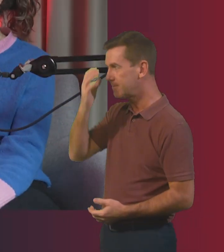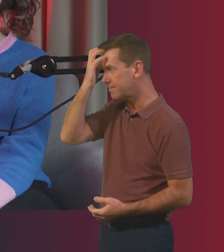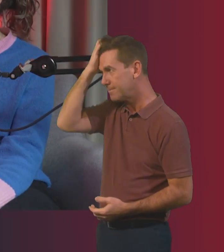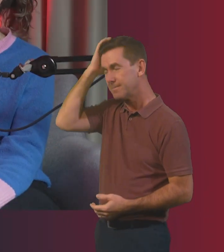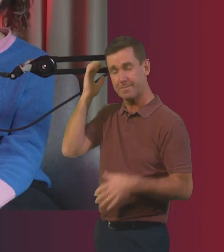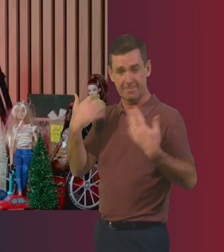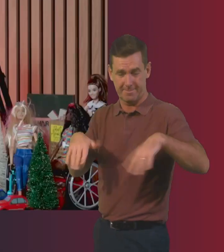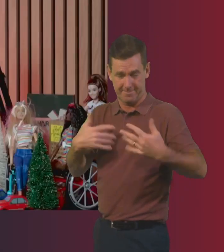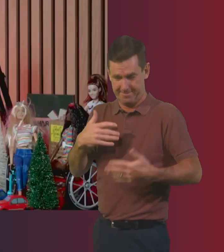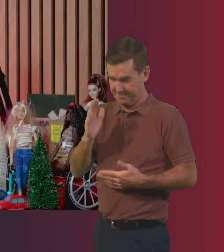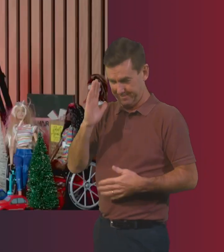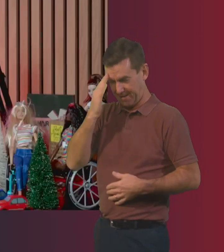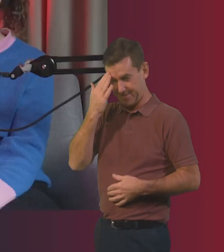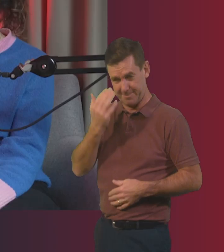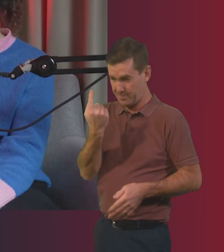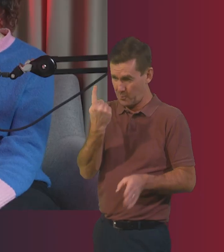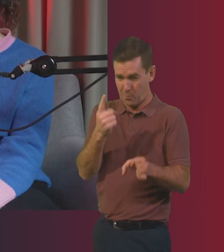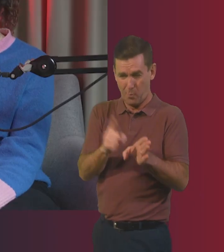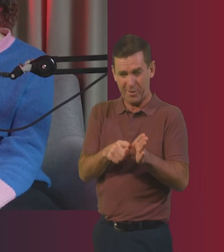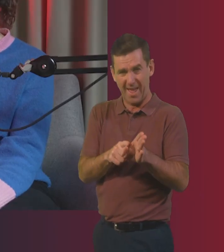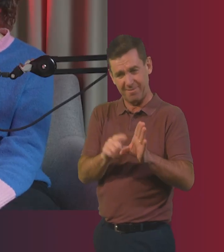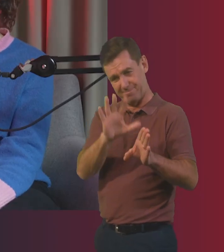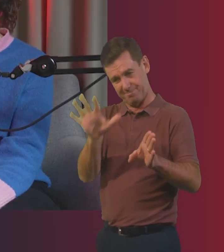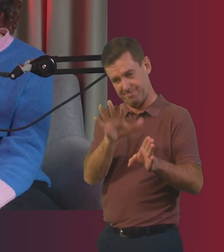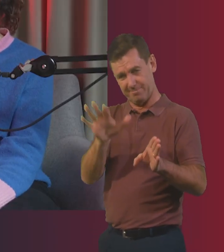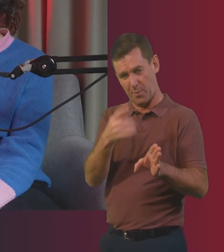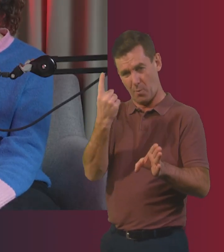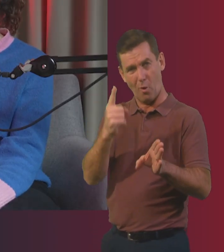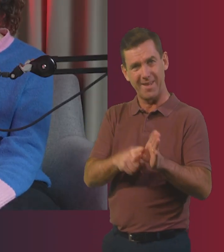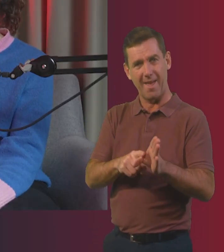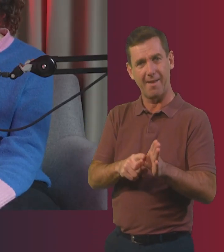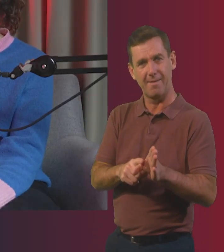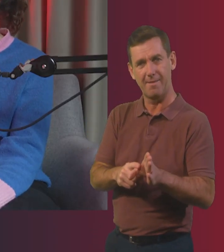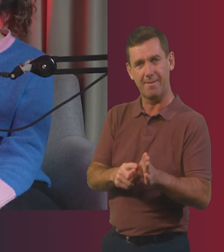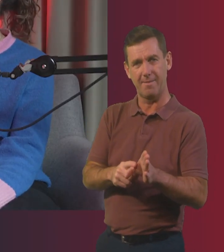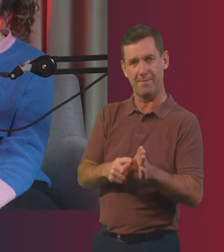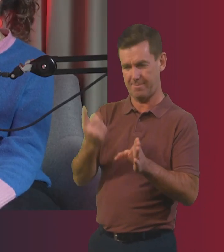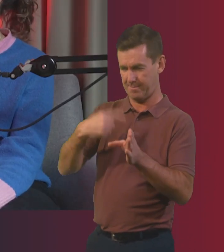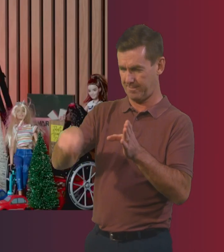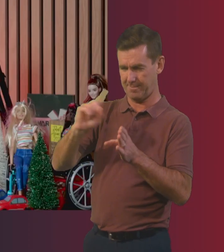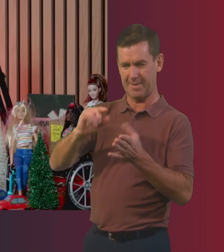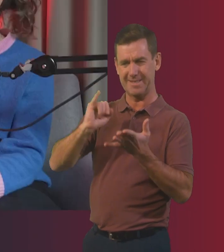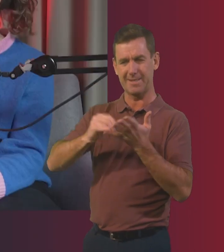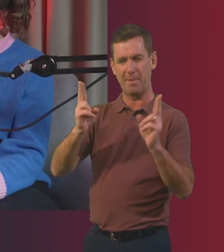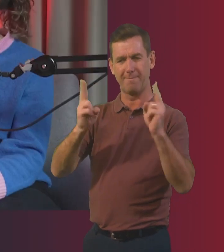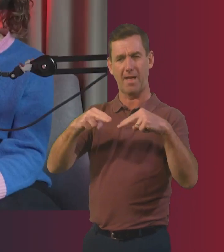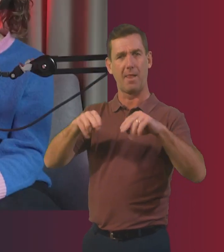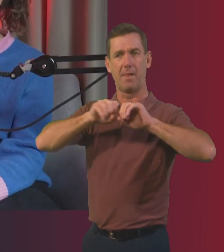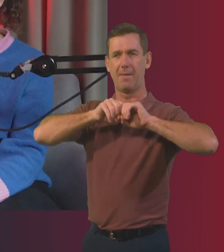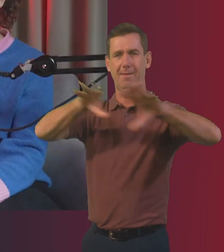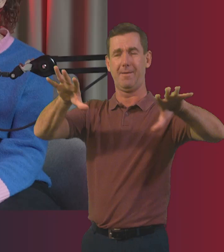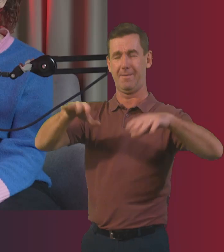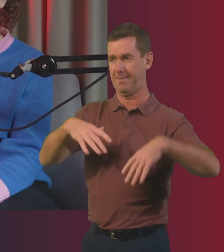been exactly a year. Wow. Well, roughly exactly a year since the semi-final aired. This year has gone so